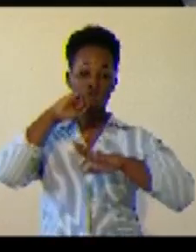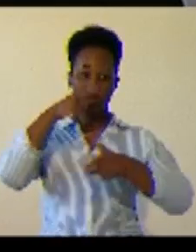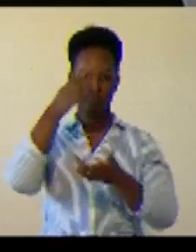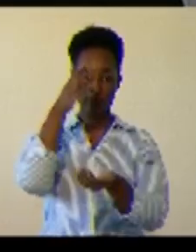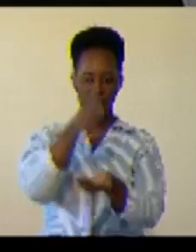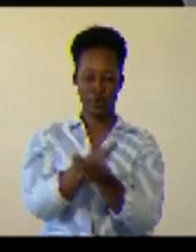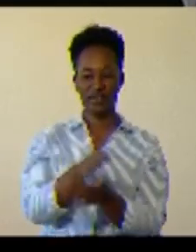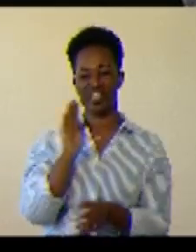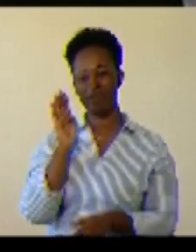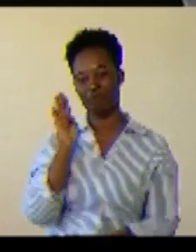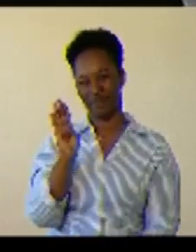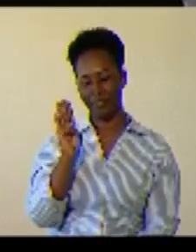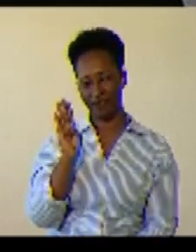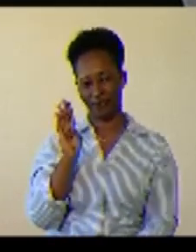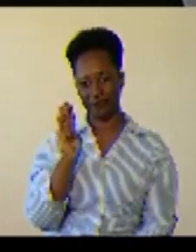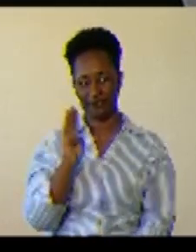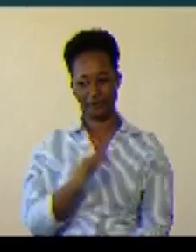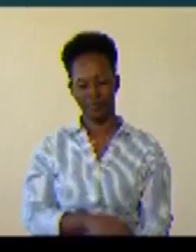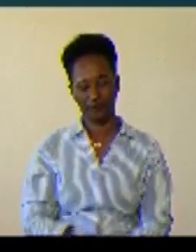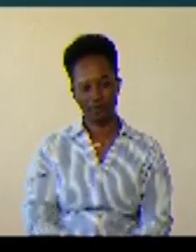B. The right answer is B.